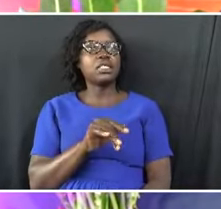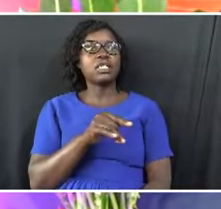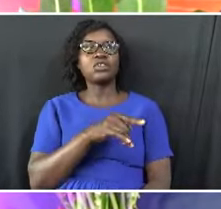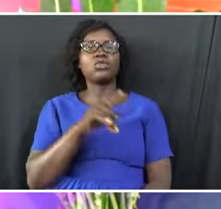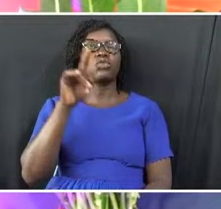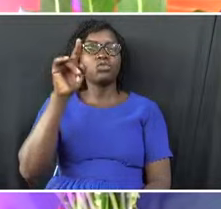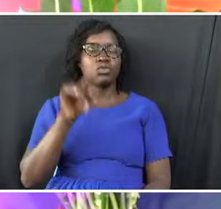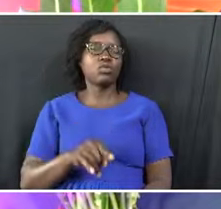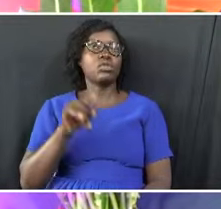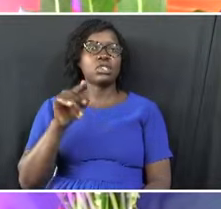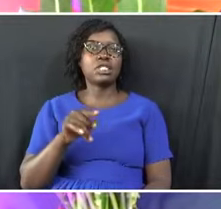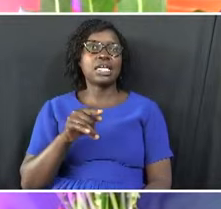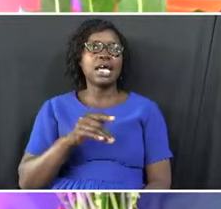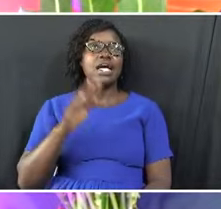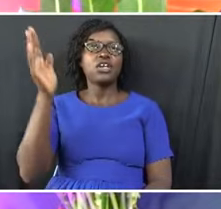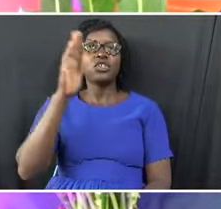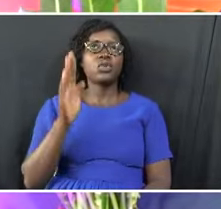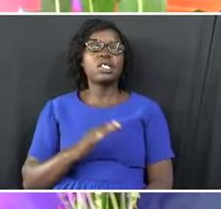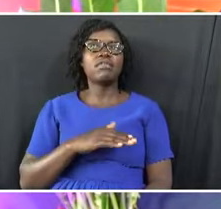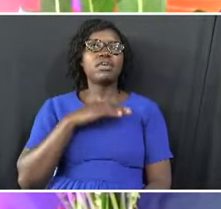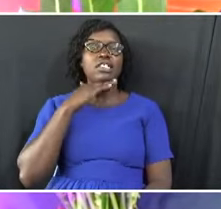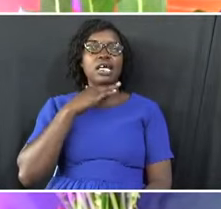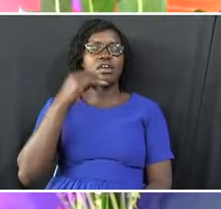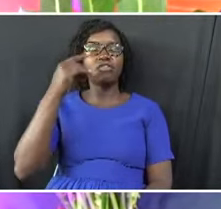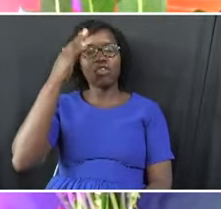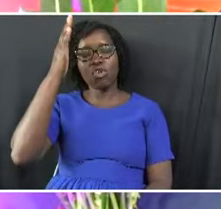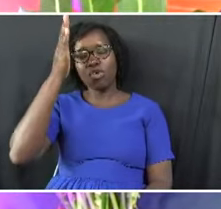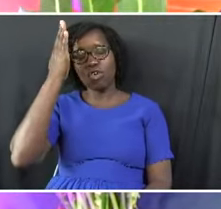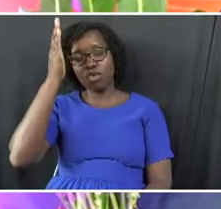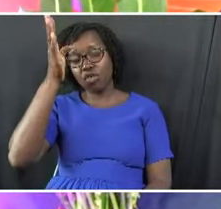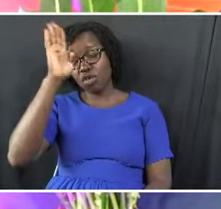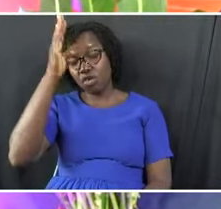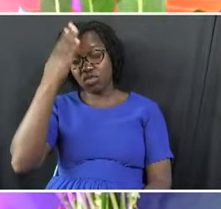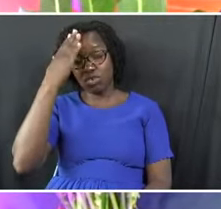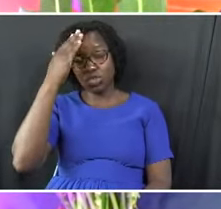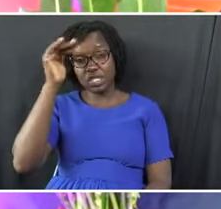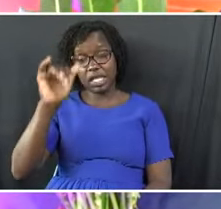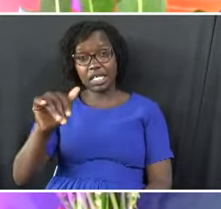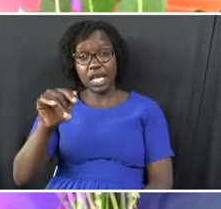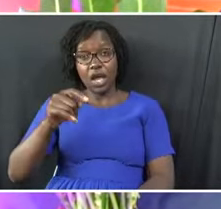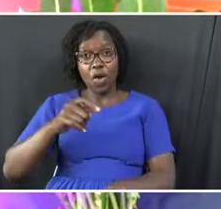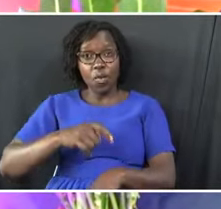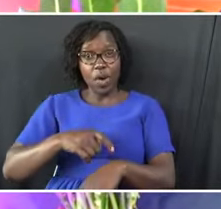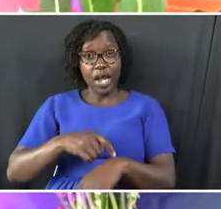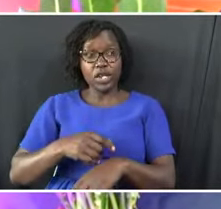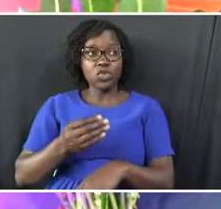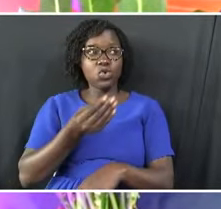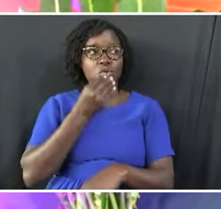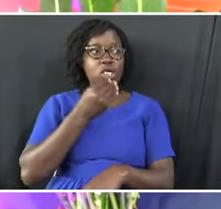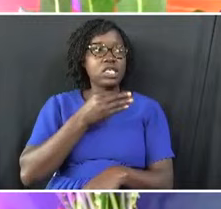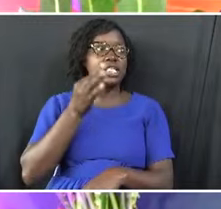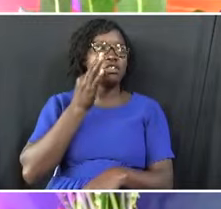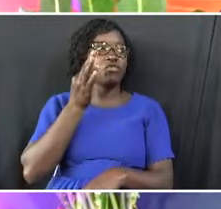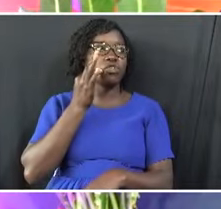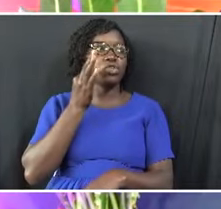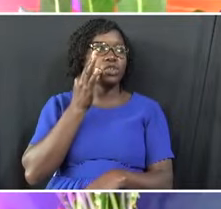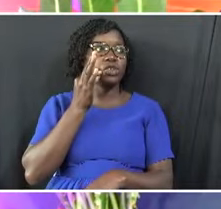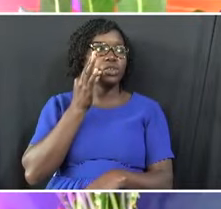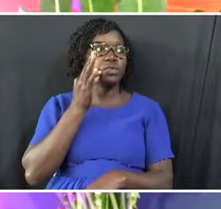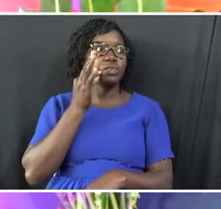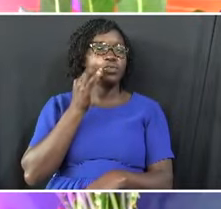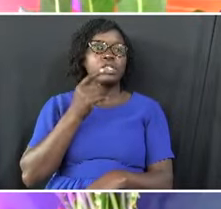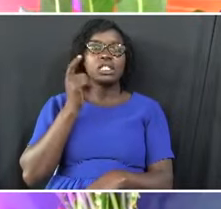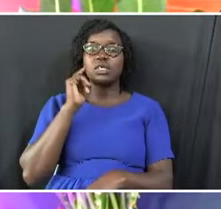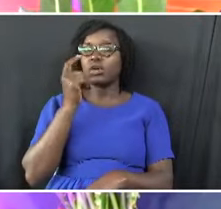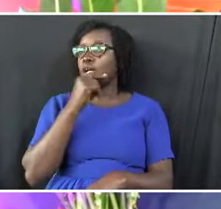not surely die. For God knows that the day you would eat these fruits, your